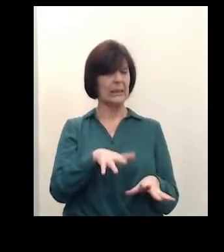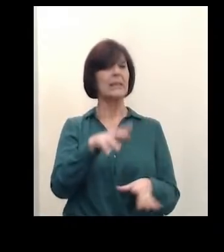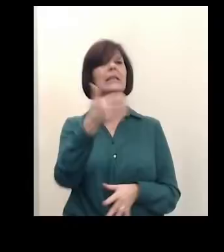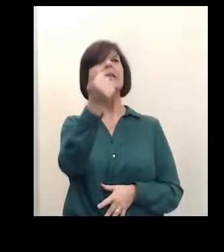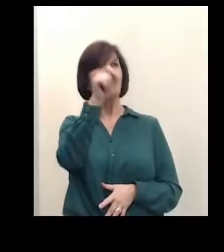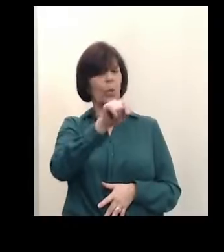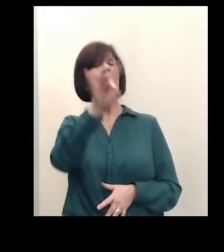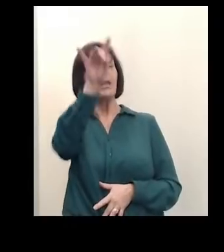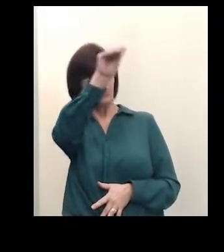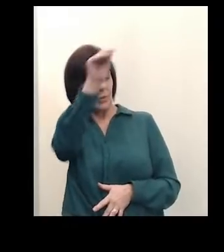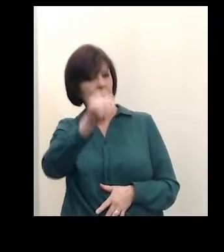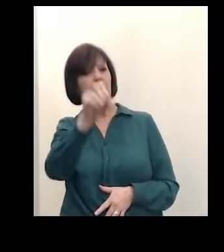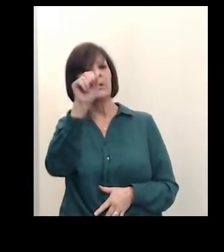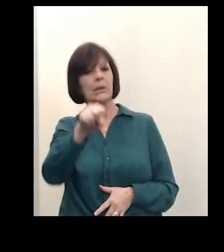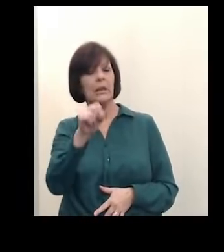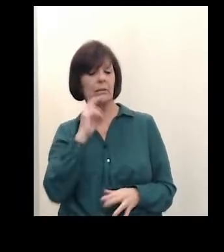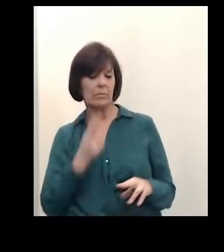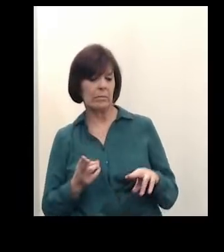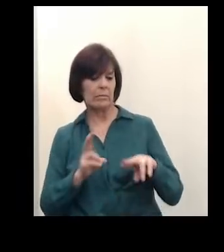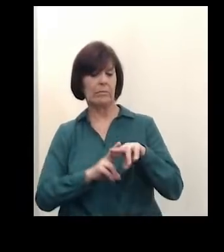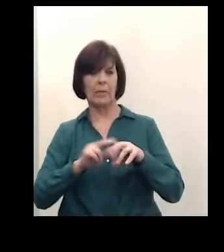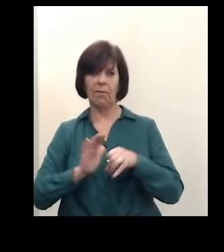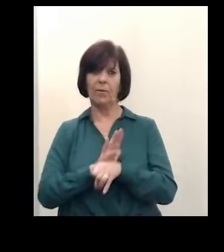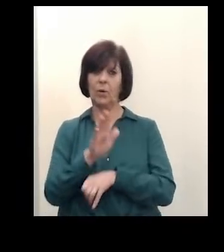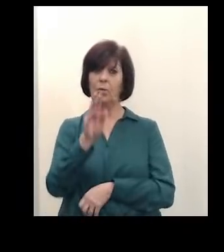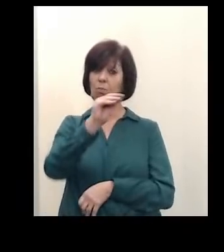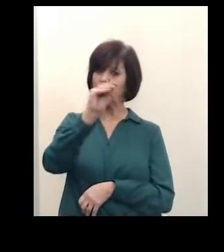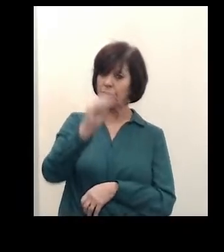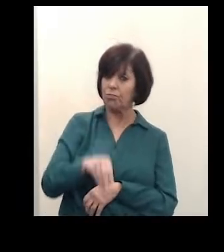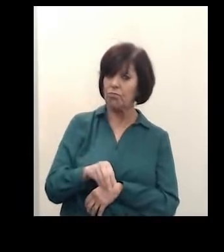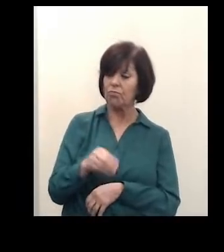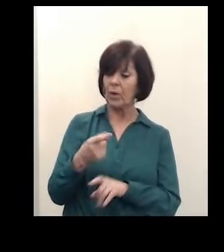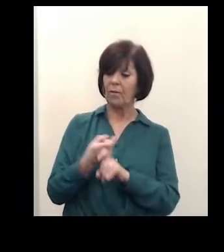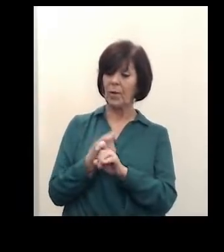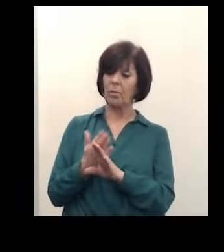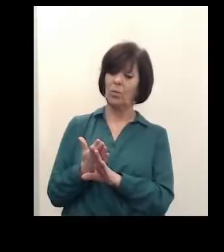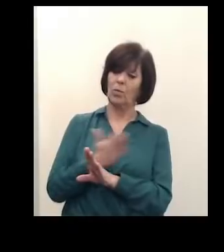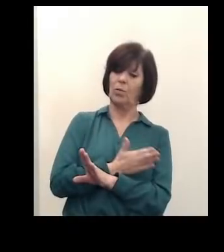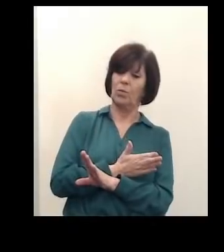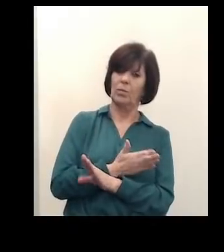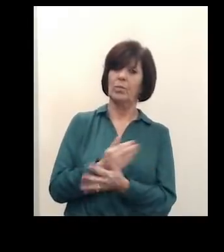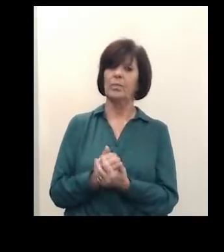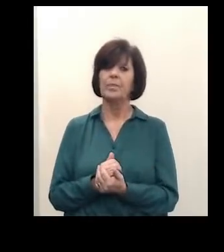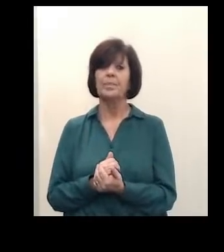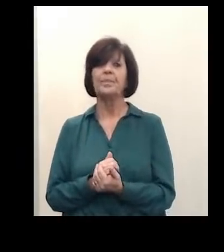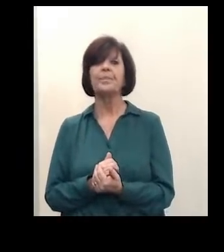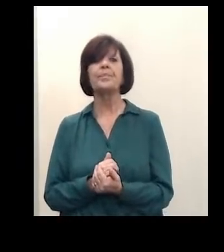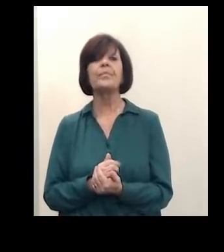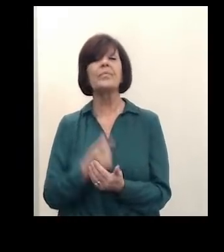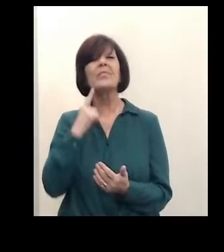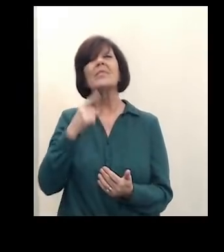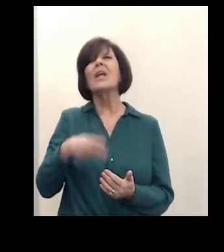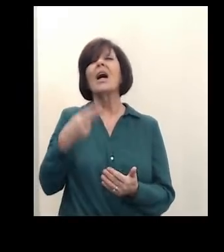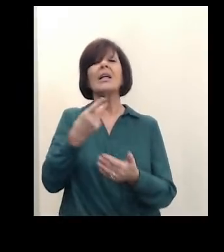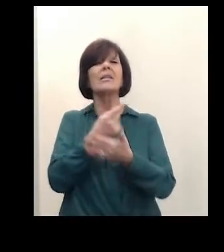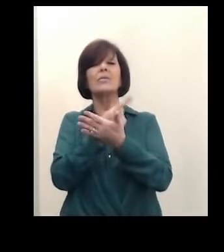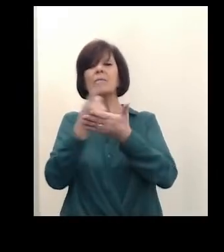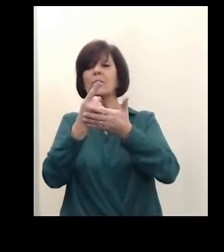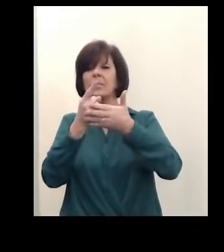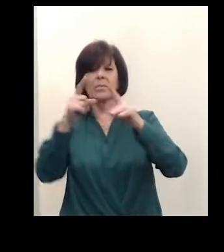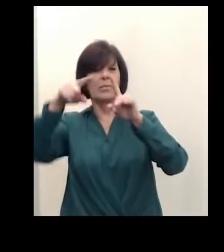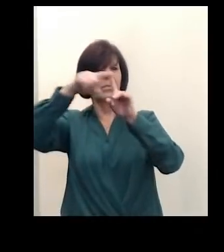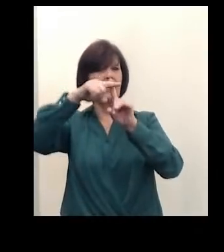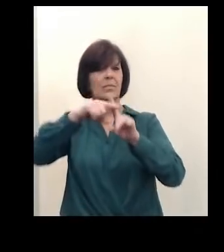10.8%. It was an increase of almost a full percent from the previous week of 9.9%, and the highest weekly positivity rate we've